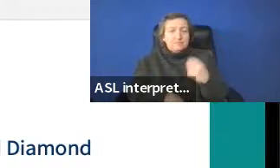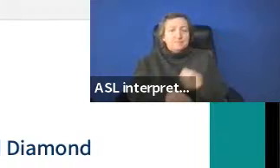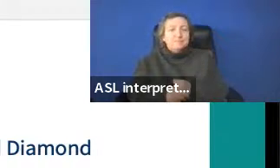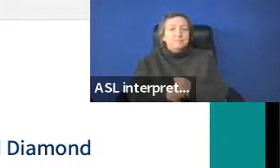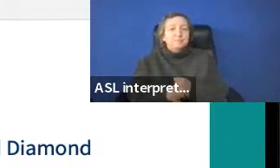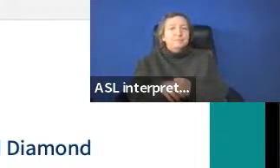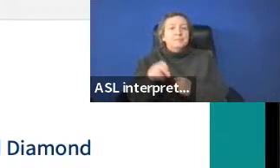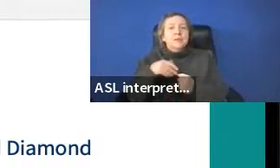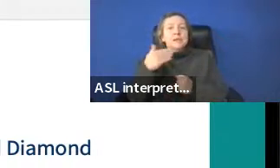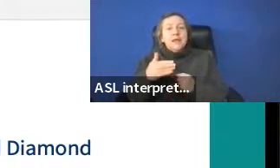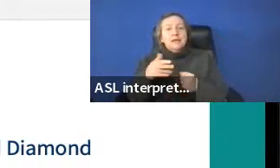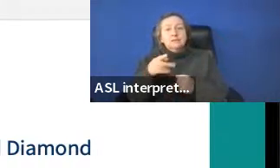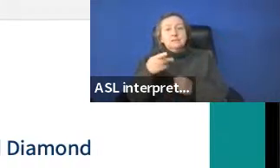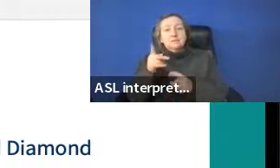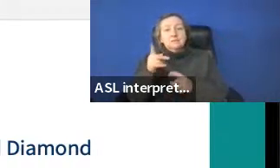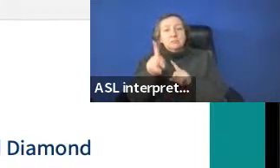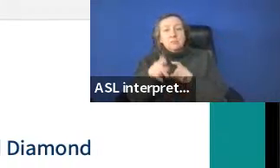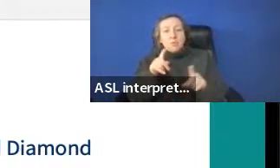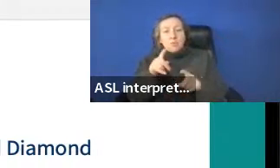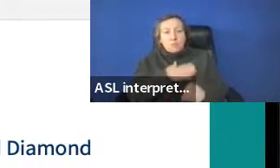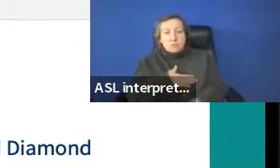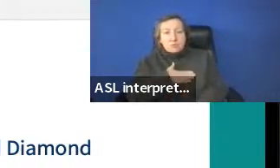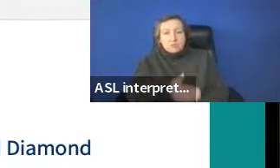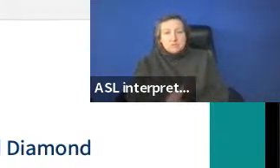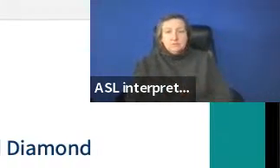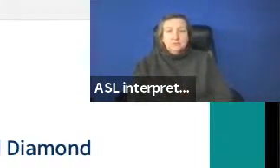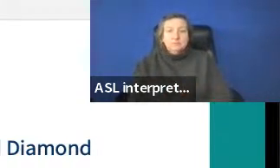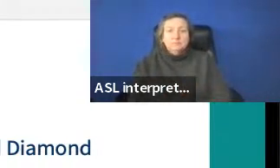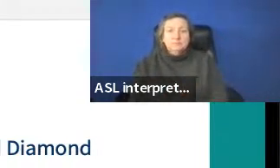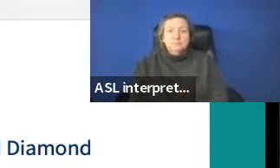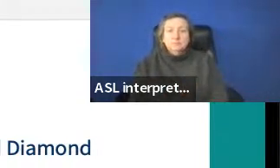right, next poll, please.